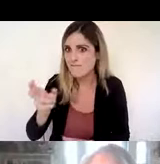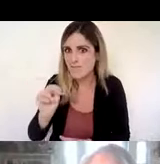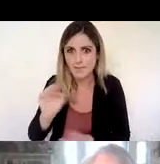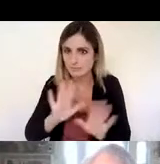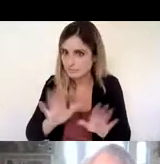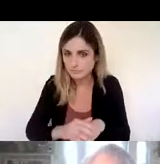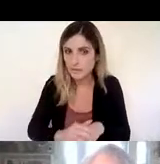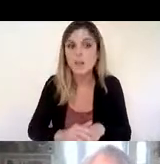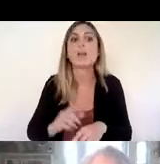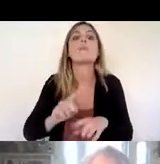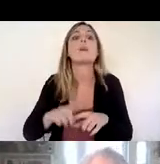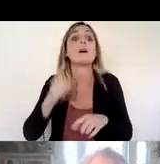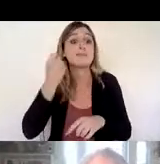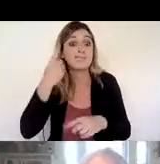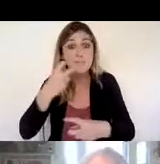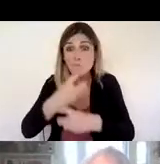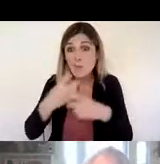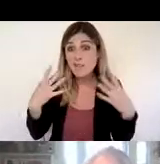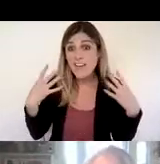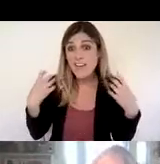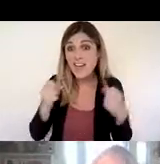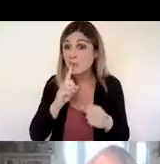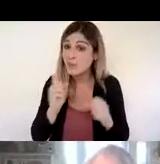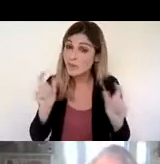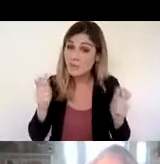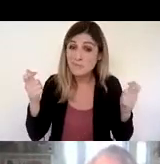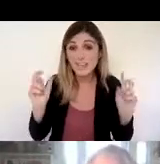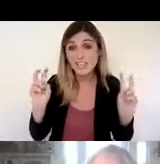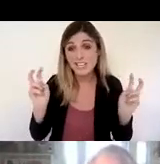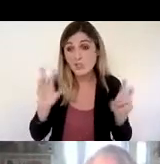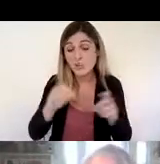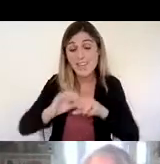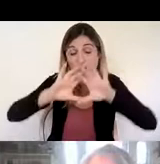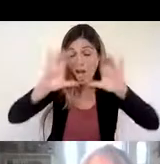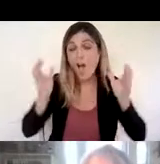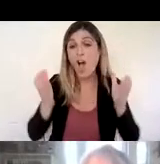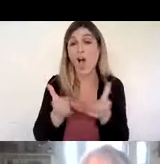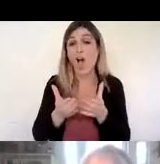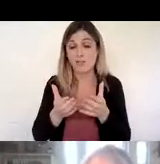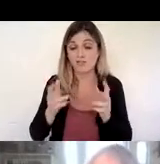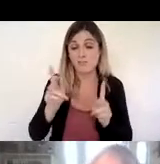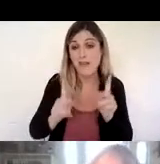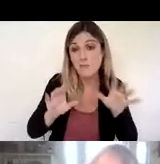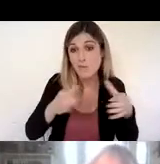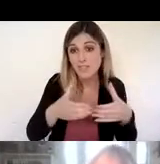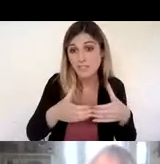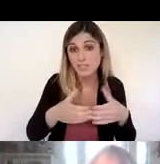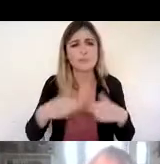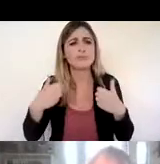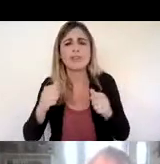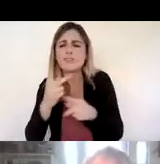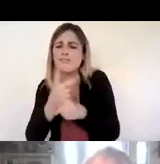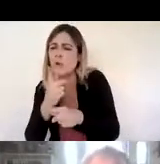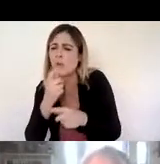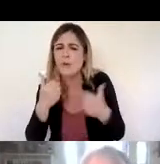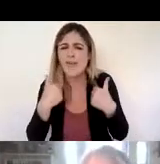issue for people eating all kinds of diets. So trying to determine who has better bone health among different types of vegetarians and